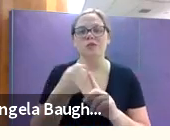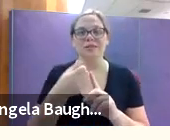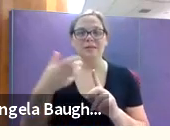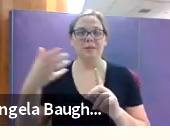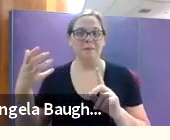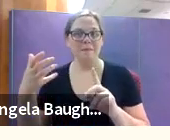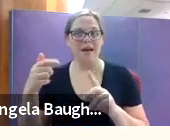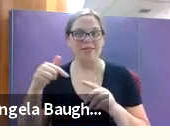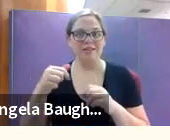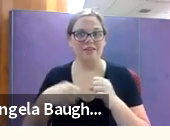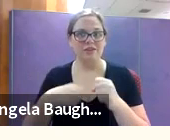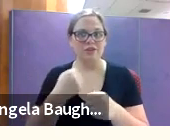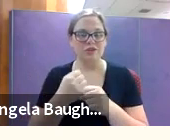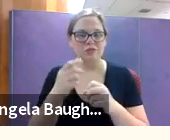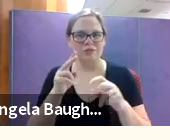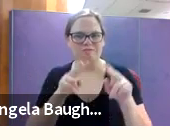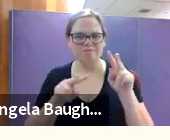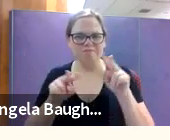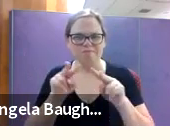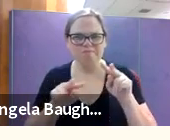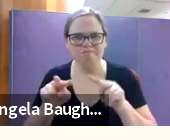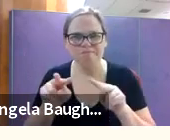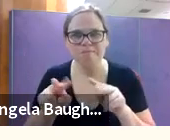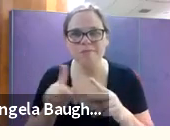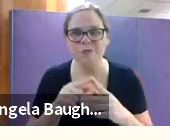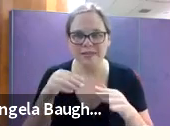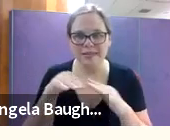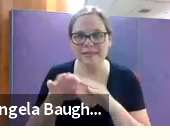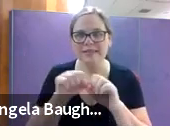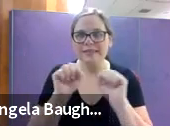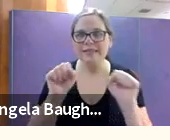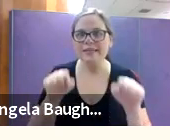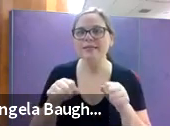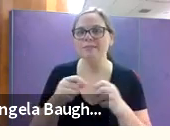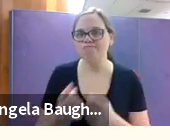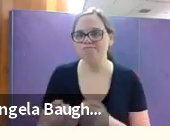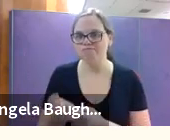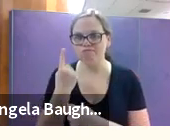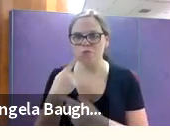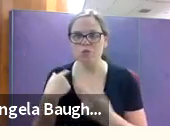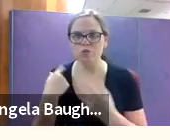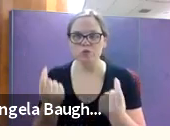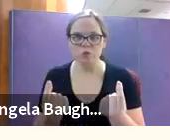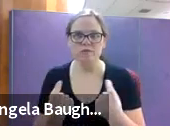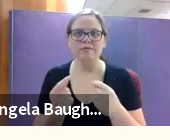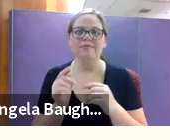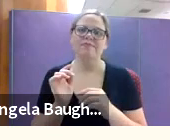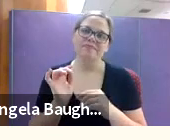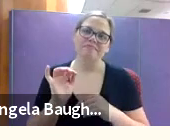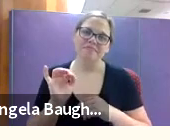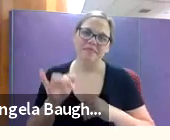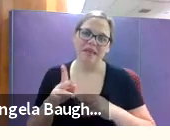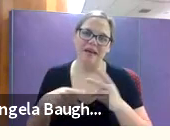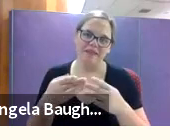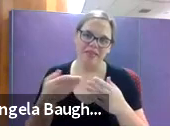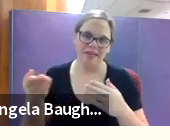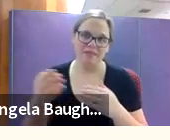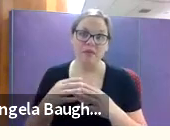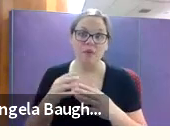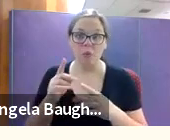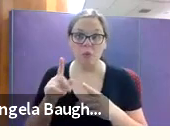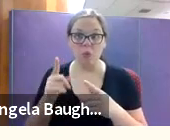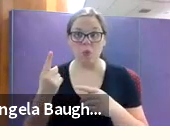we explored and got into the system and understood what we were doing and that kind of thing. So the one